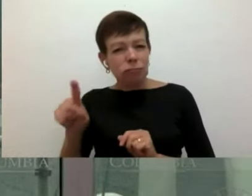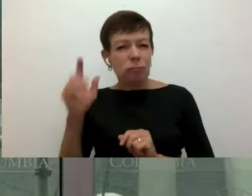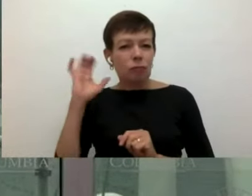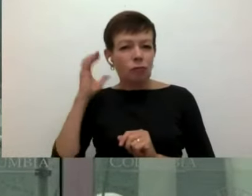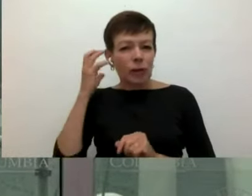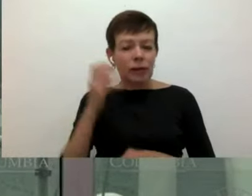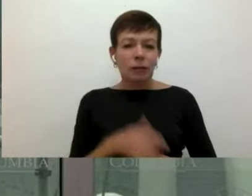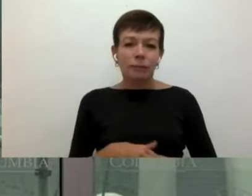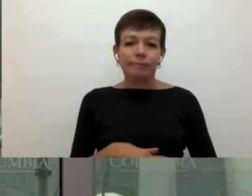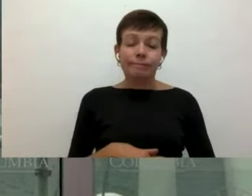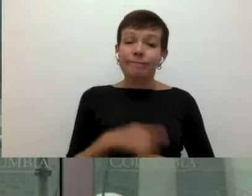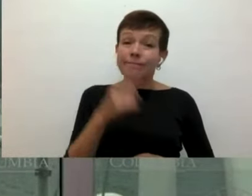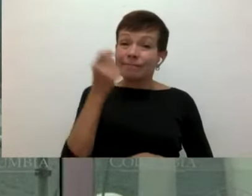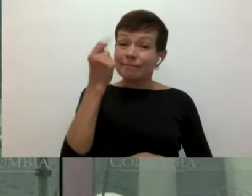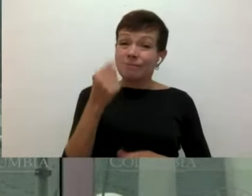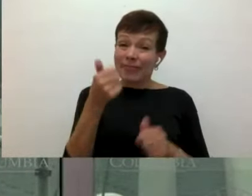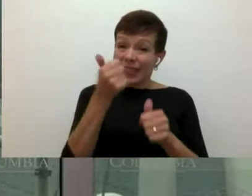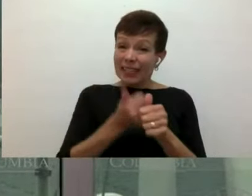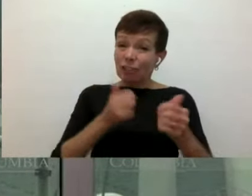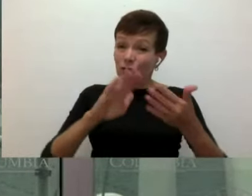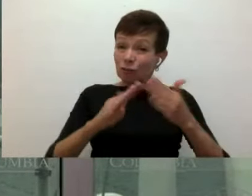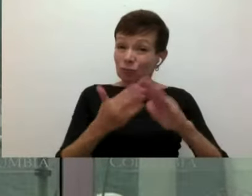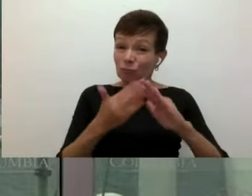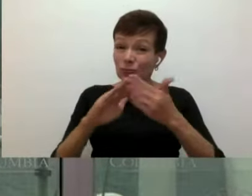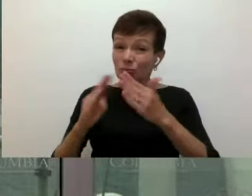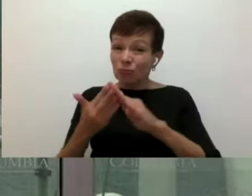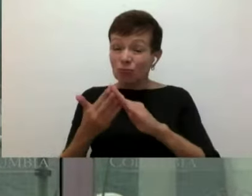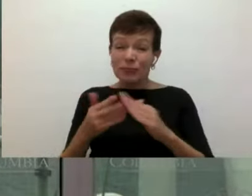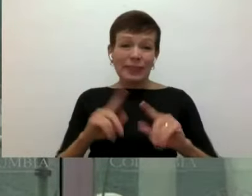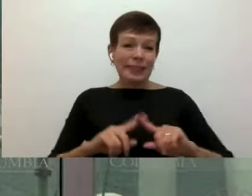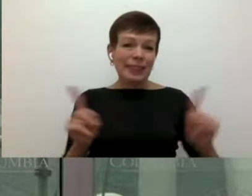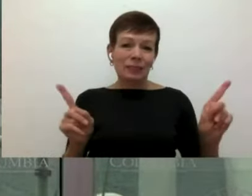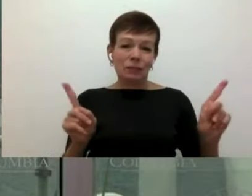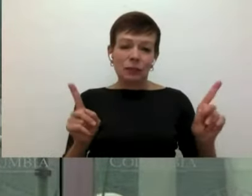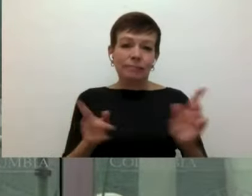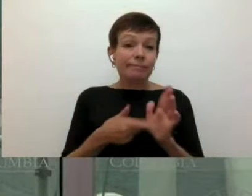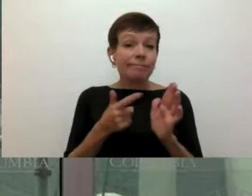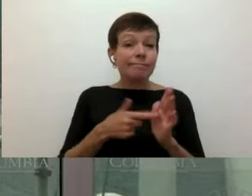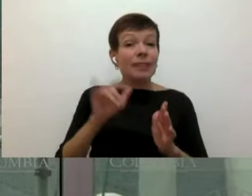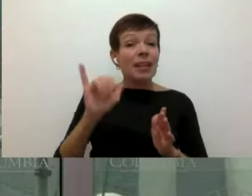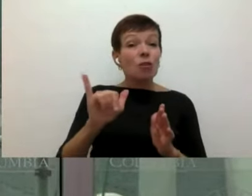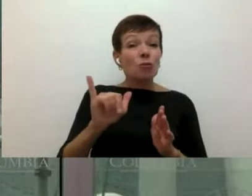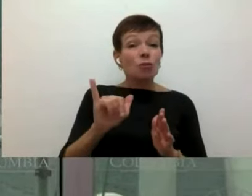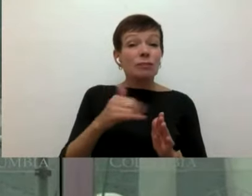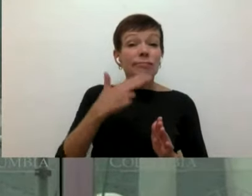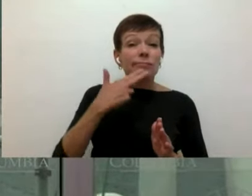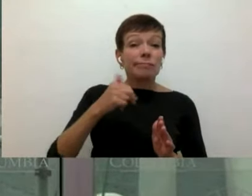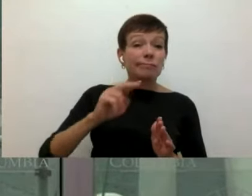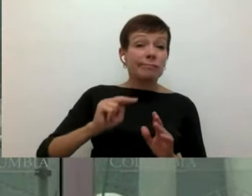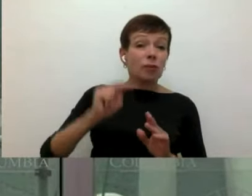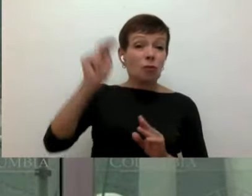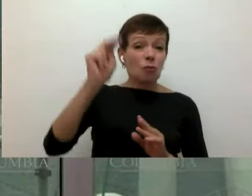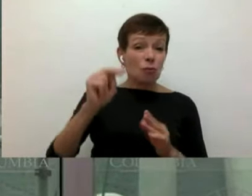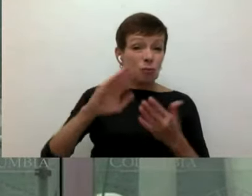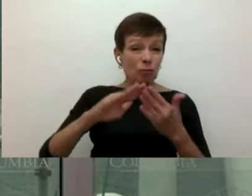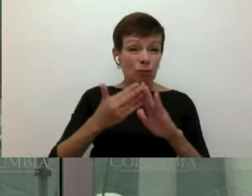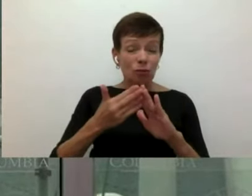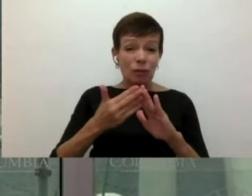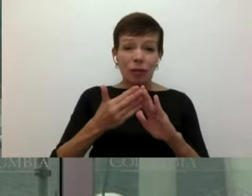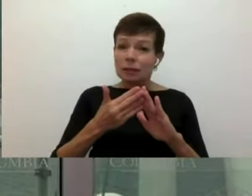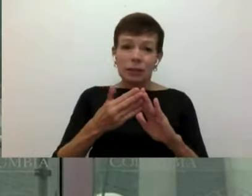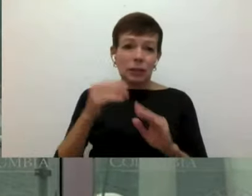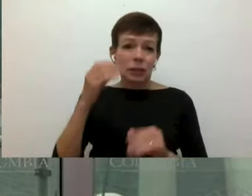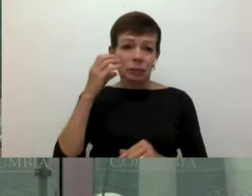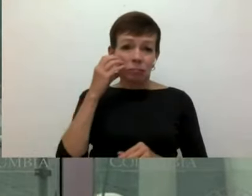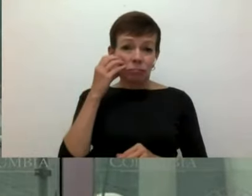television. That being said, every community is different. And in many of these remote areas, cell phone reception